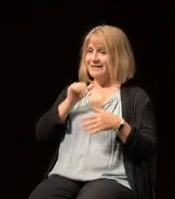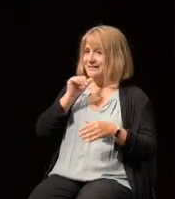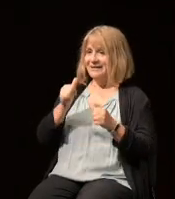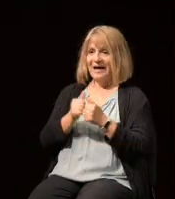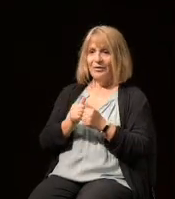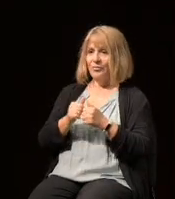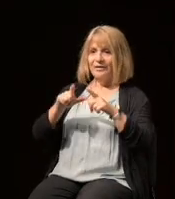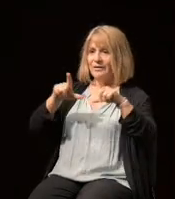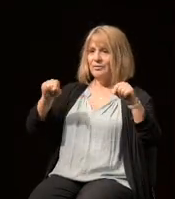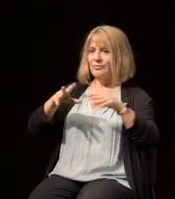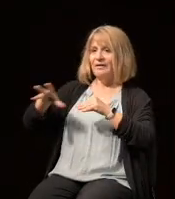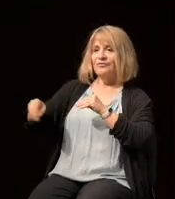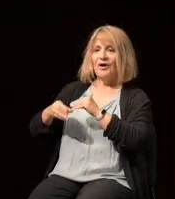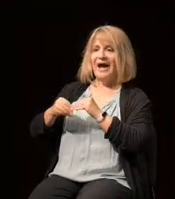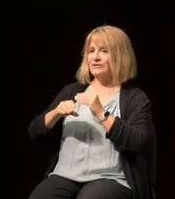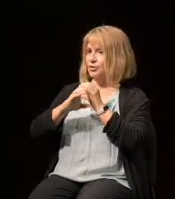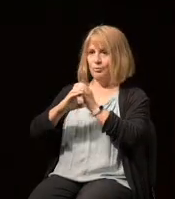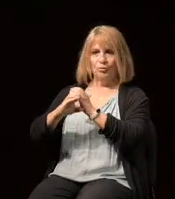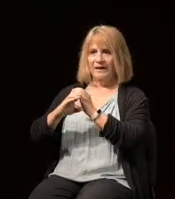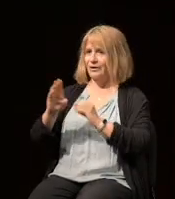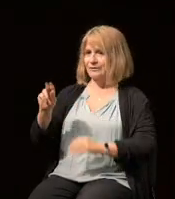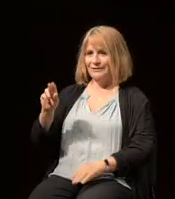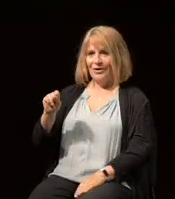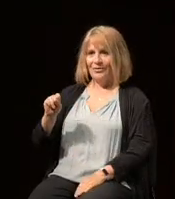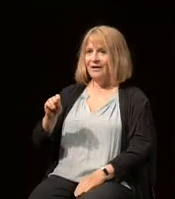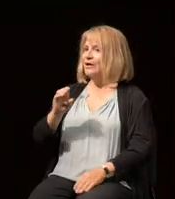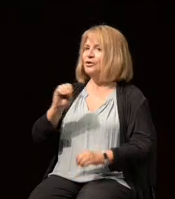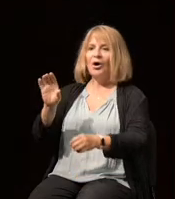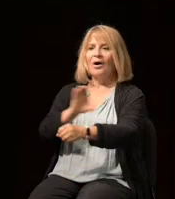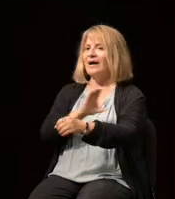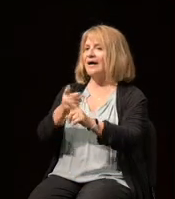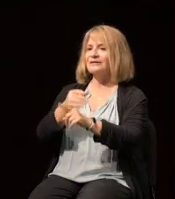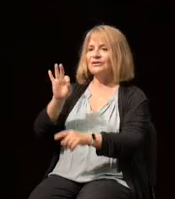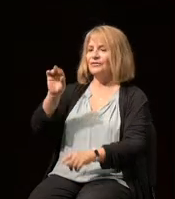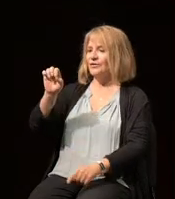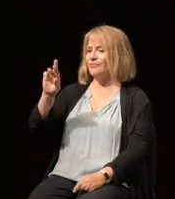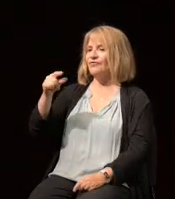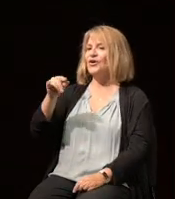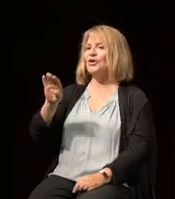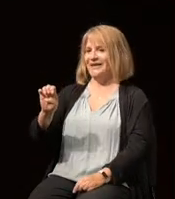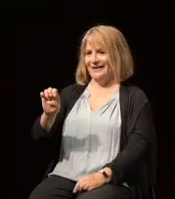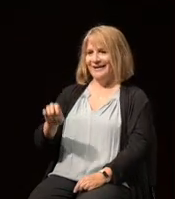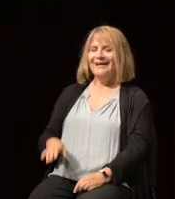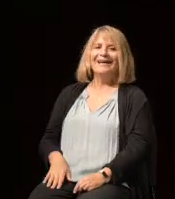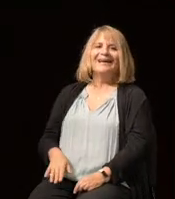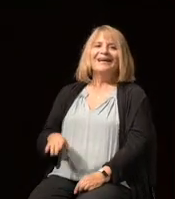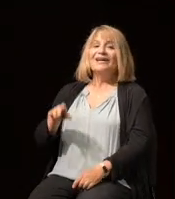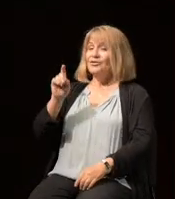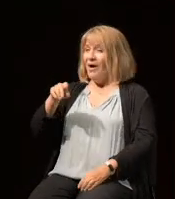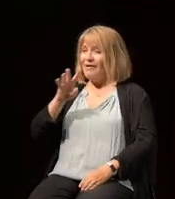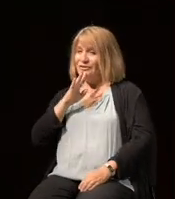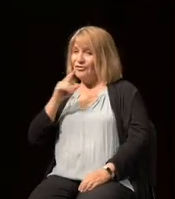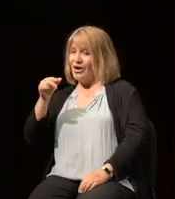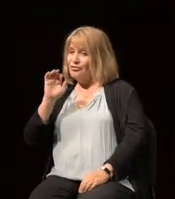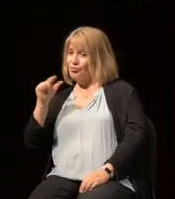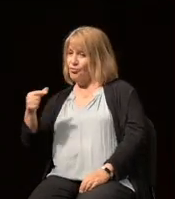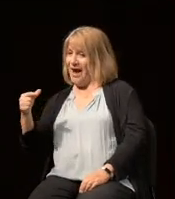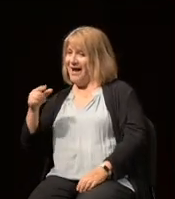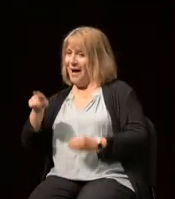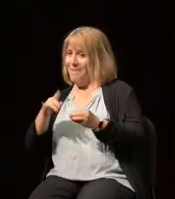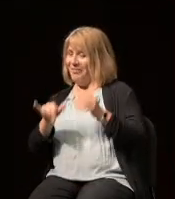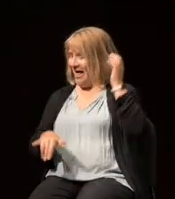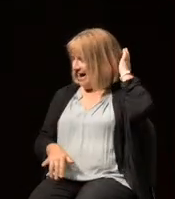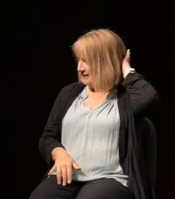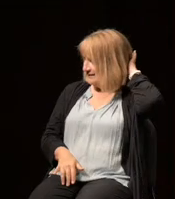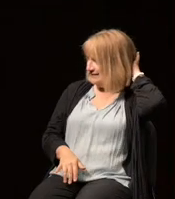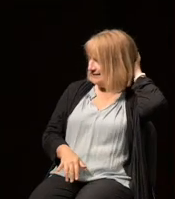additional burritos, nor a concert by Fergie. You need to see Dr. Greg Baxley about that. But